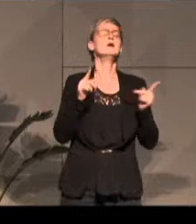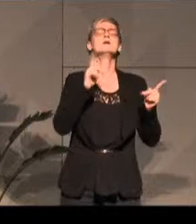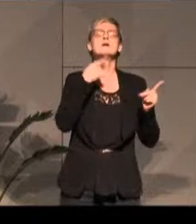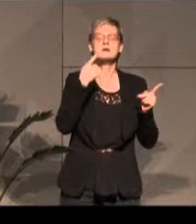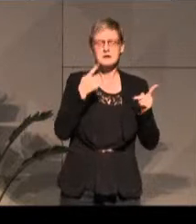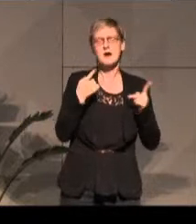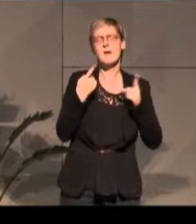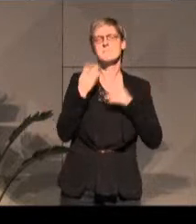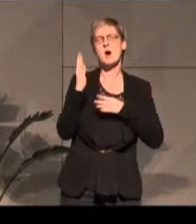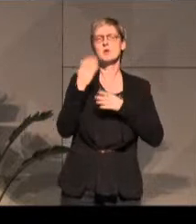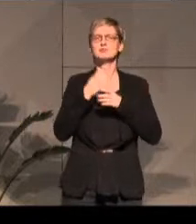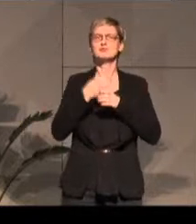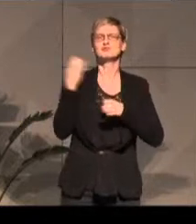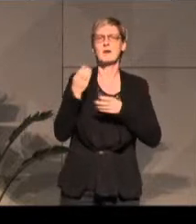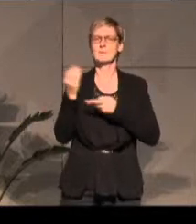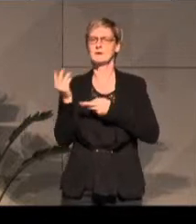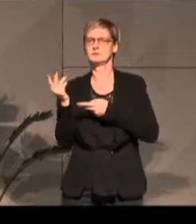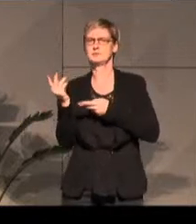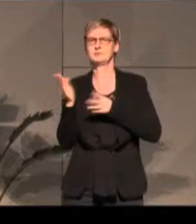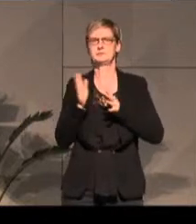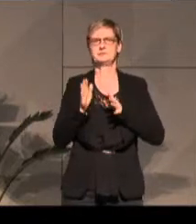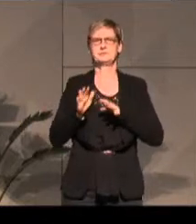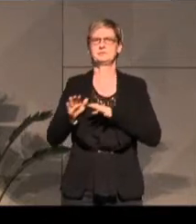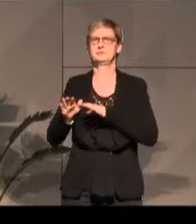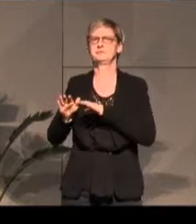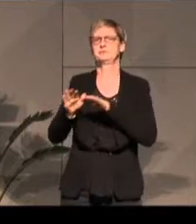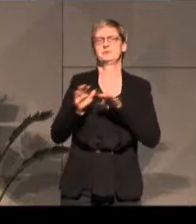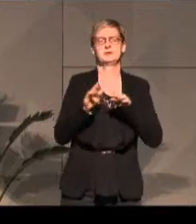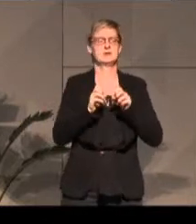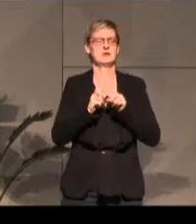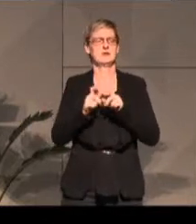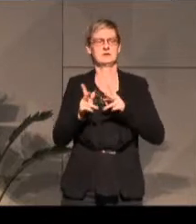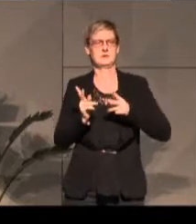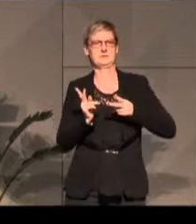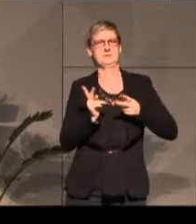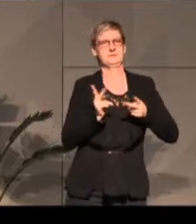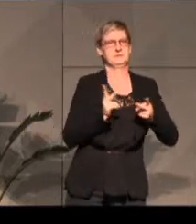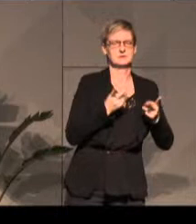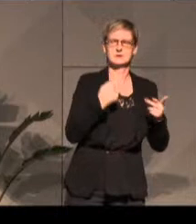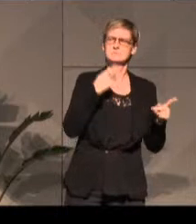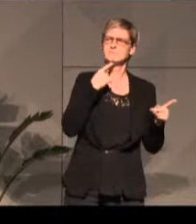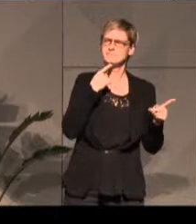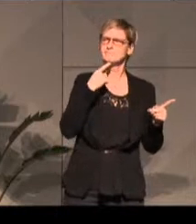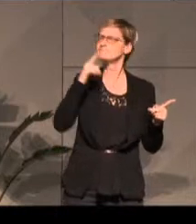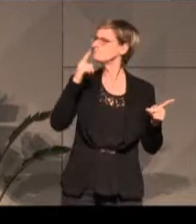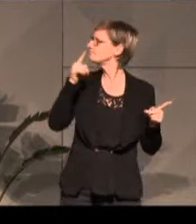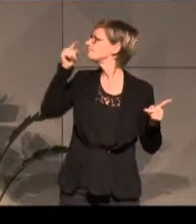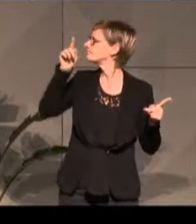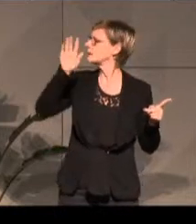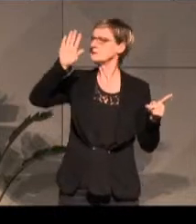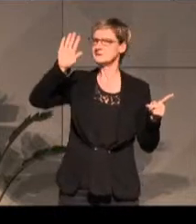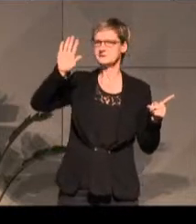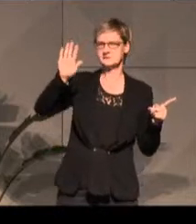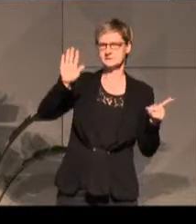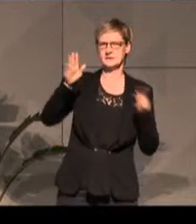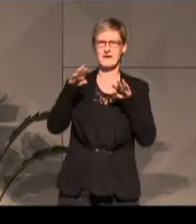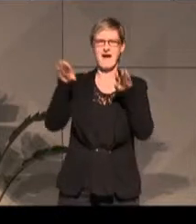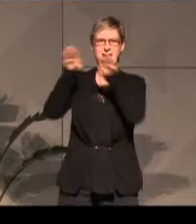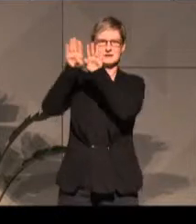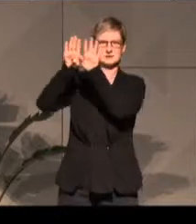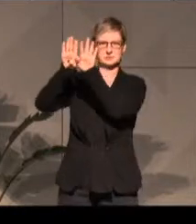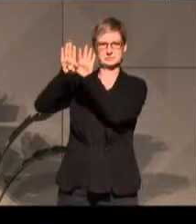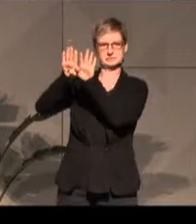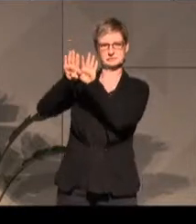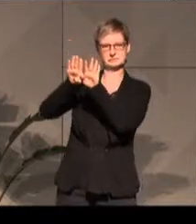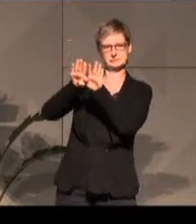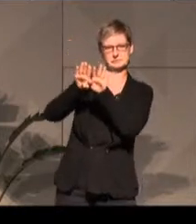also found wood of Siberian trees that were found there. He